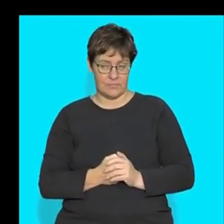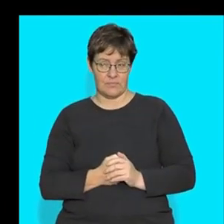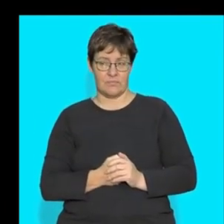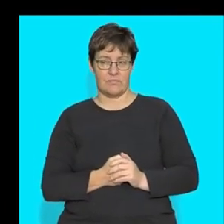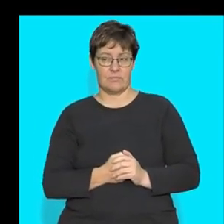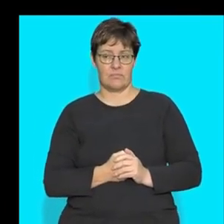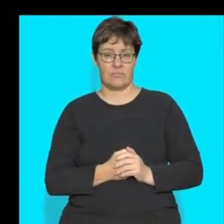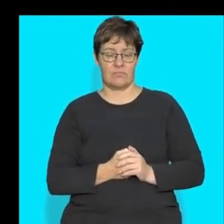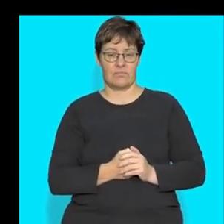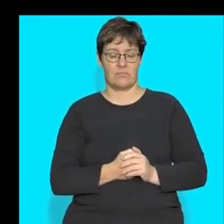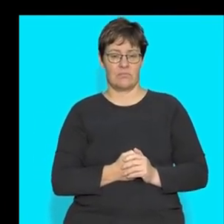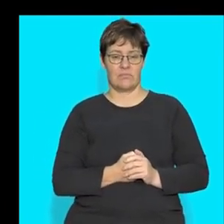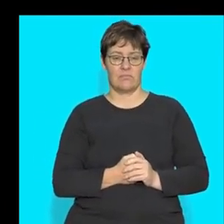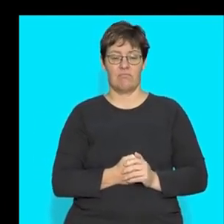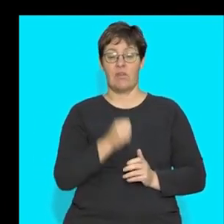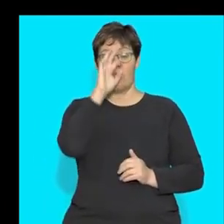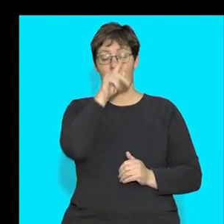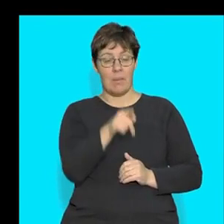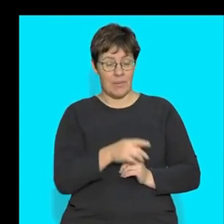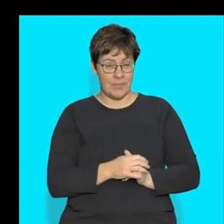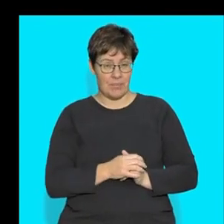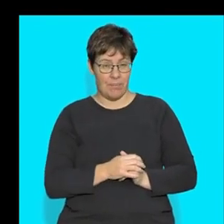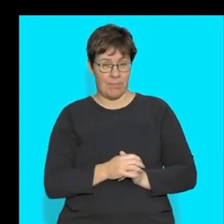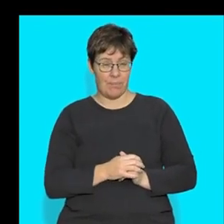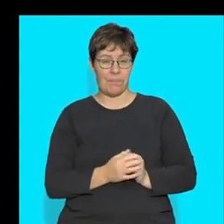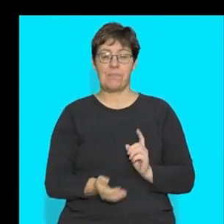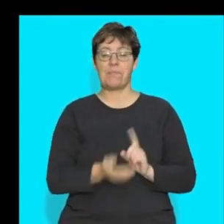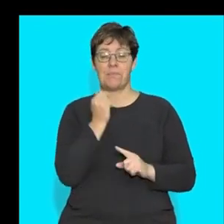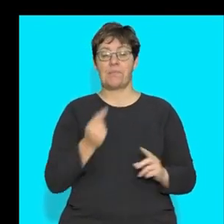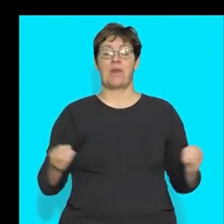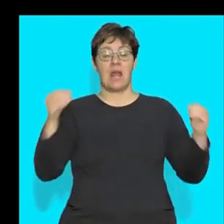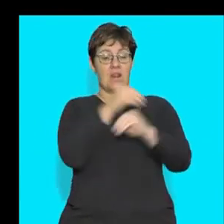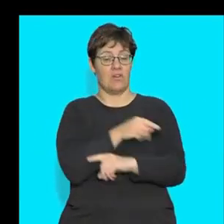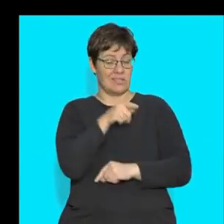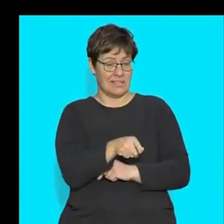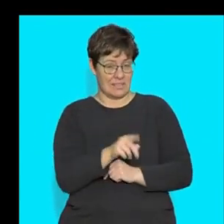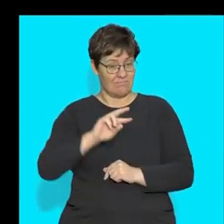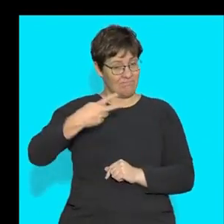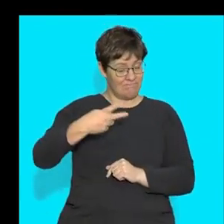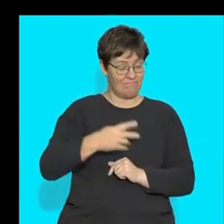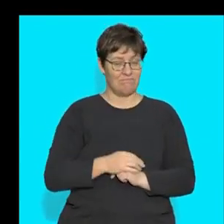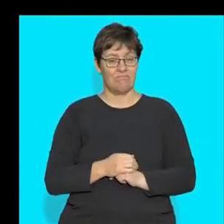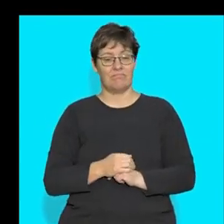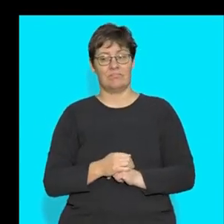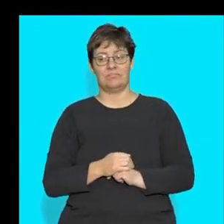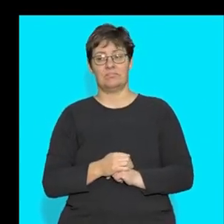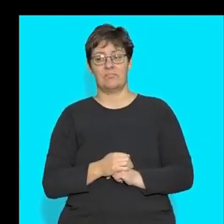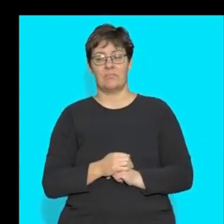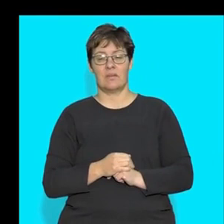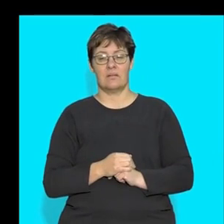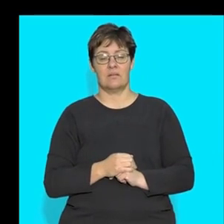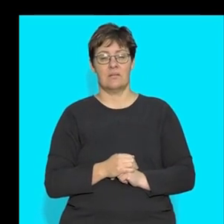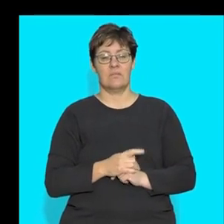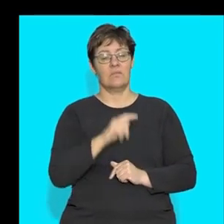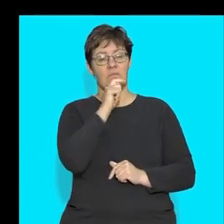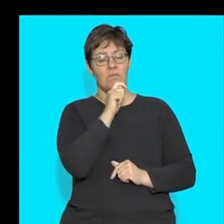thing. And remember, in order to find the inverses of these logarithmic functions,